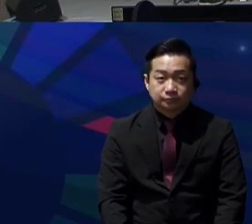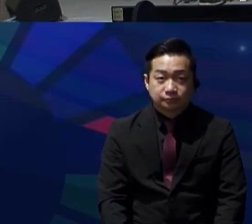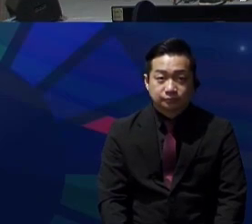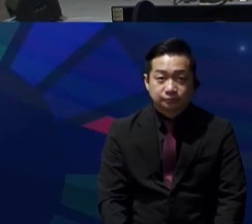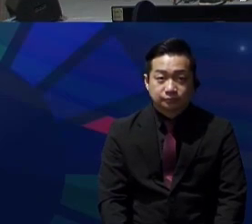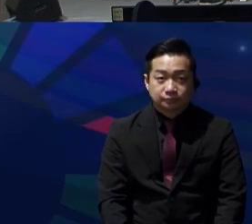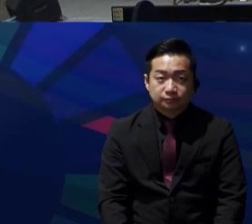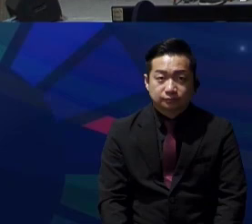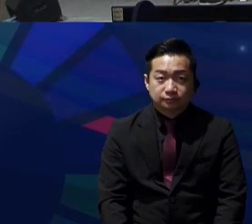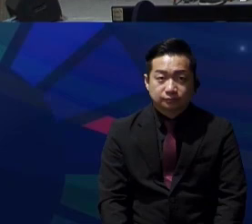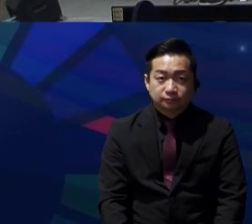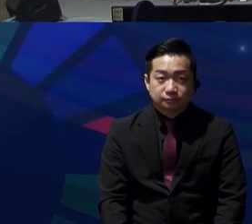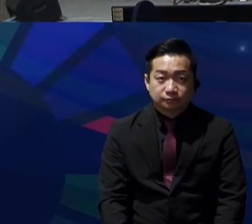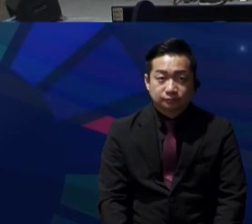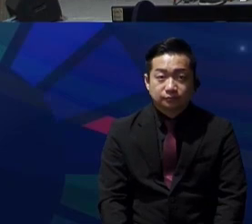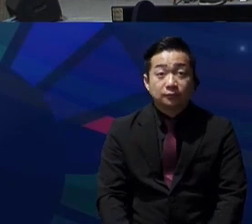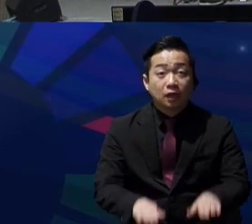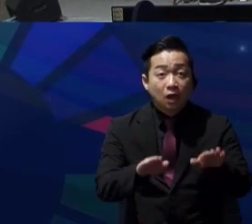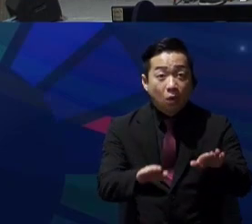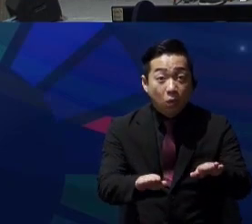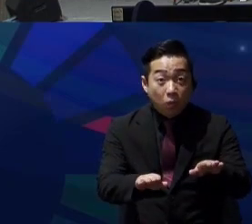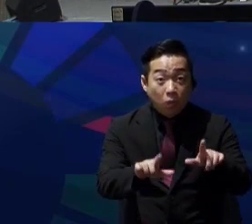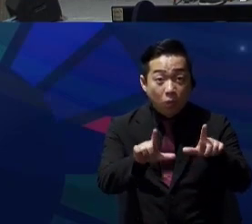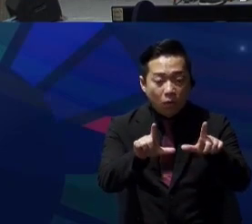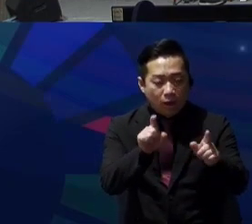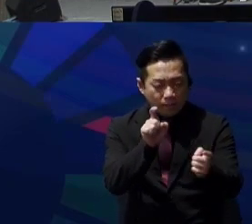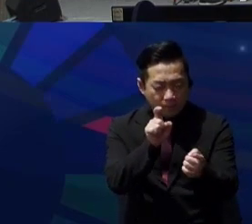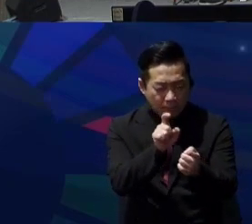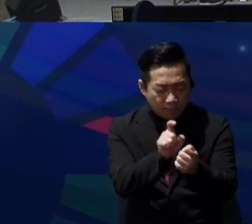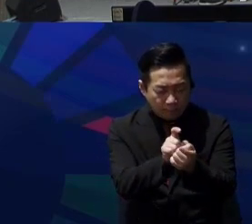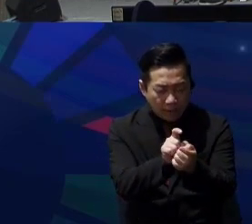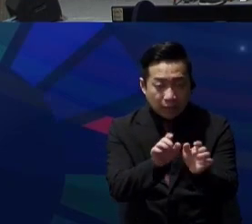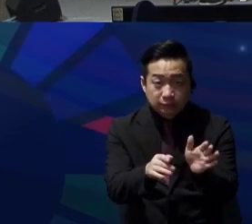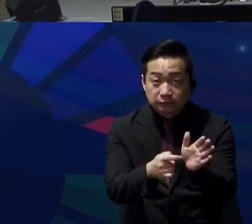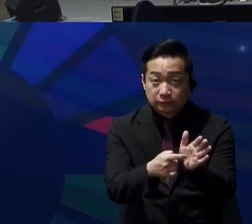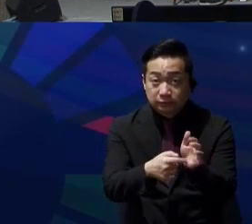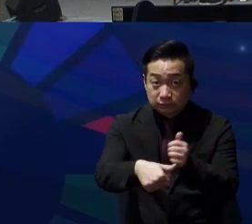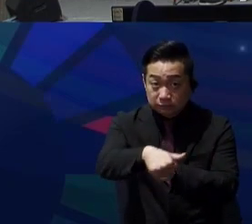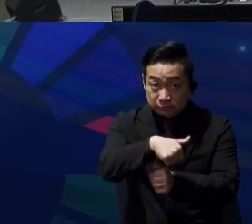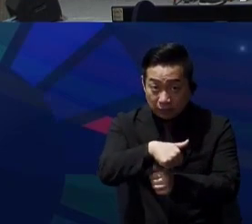now. I need now to fix my hypertension.